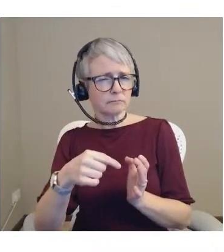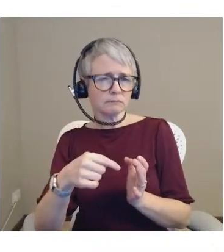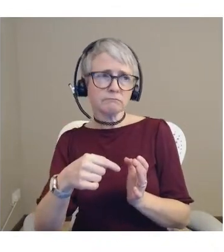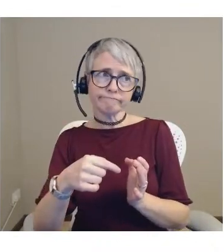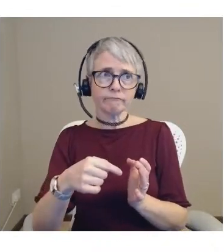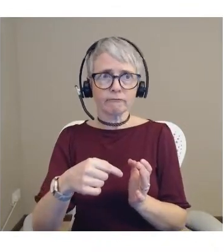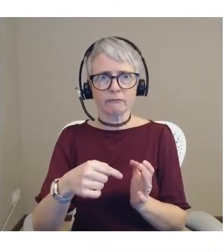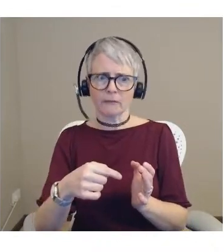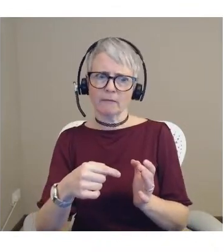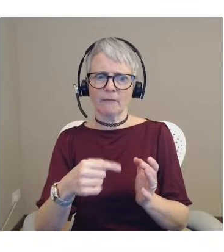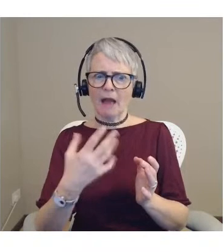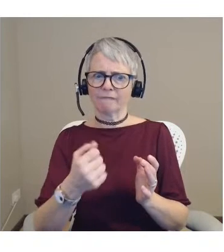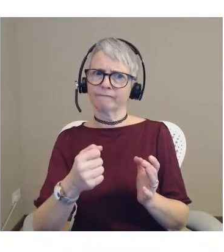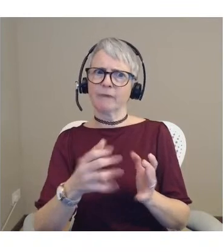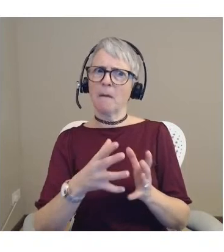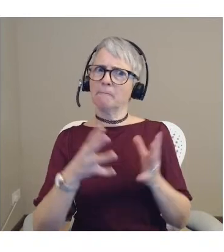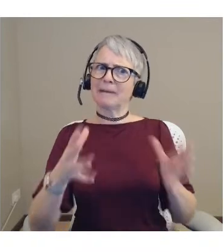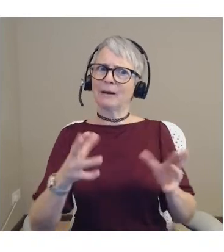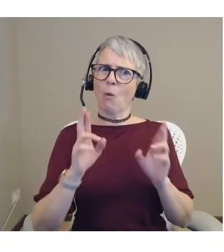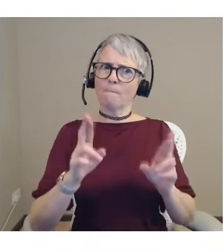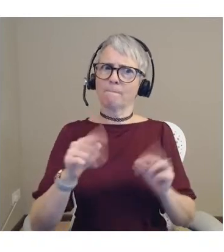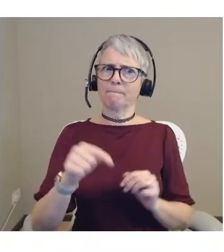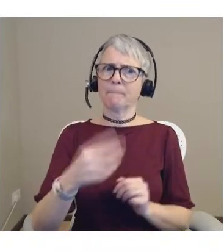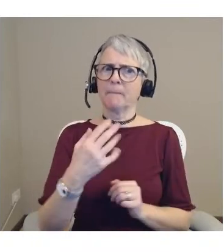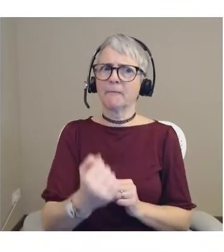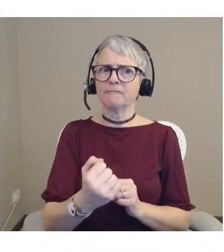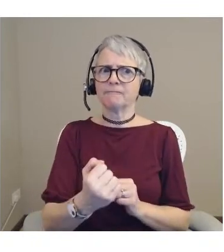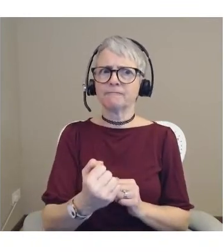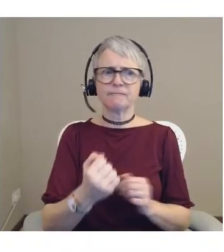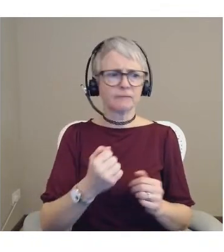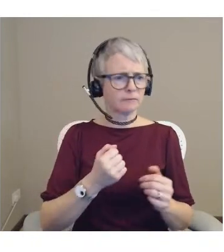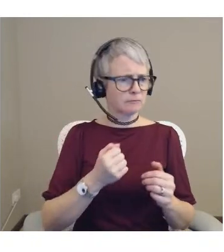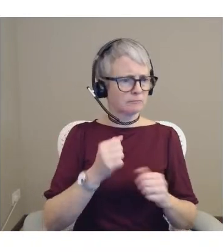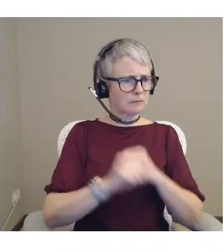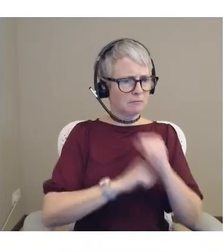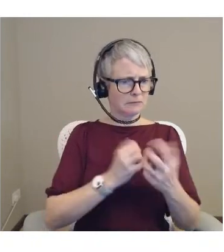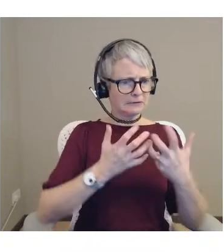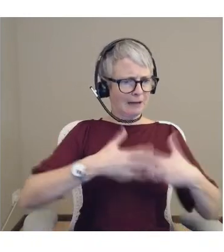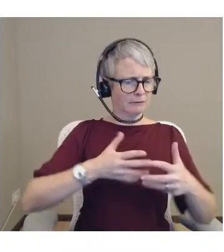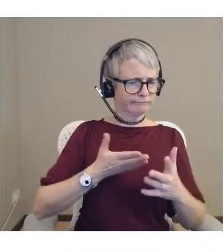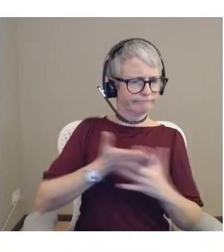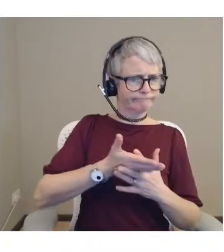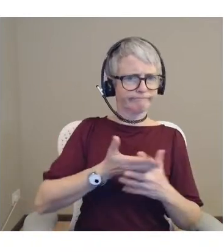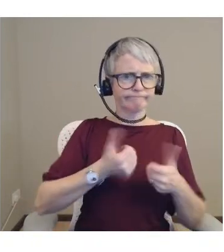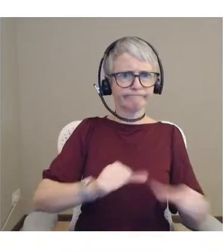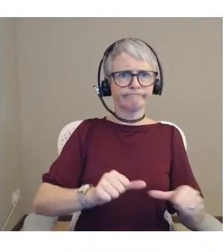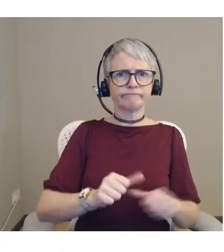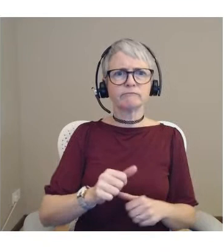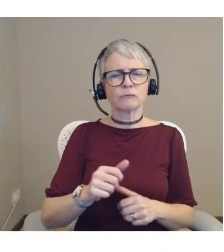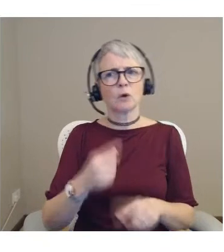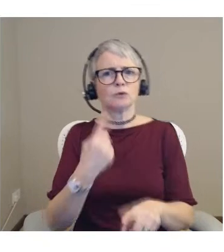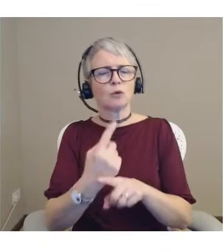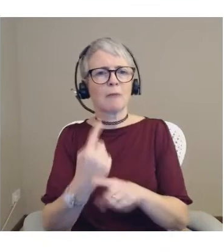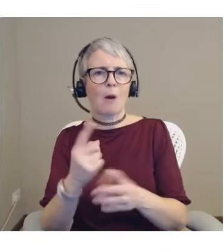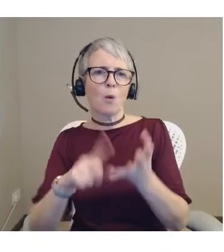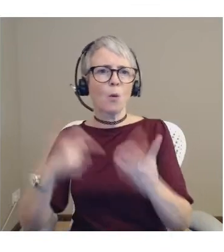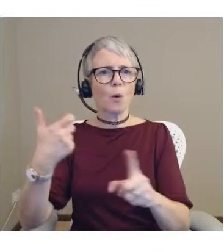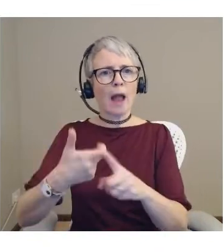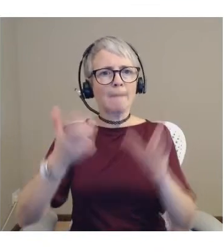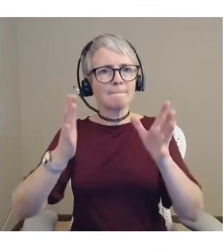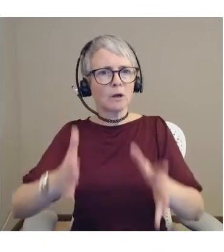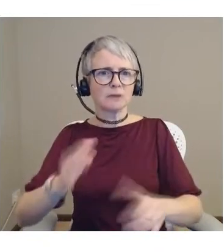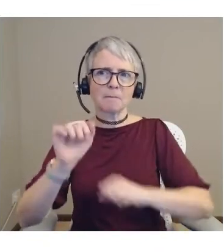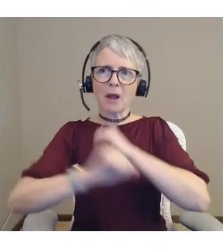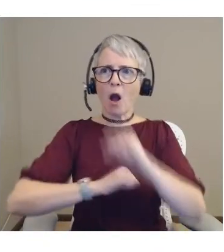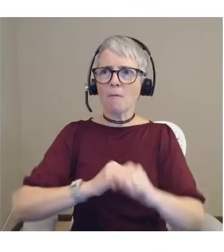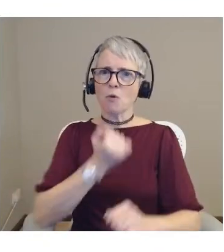for accessibility in tech. Talks about helping make the UK the most accessible place in the world to